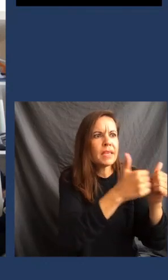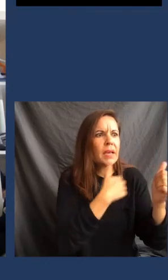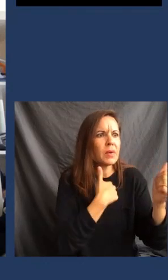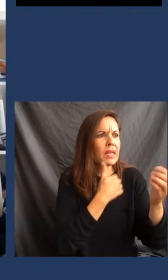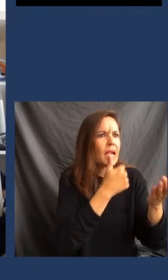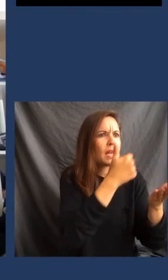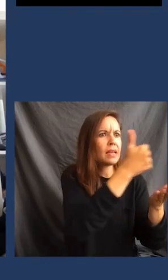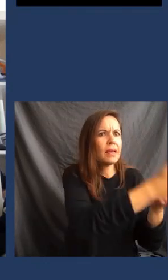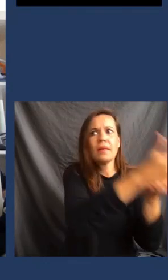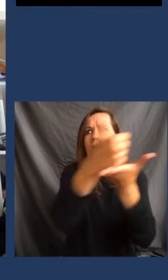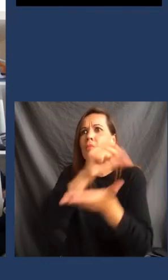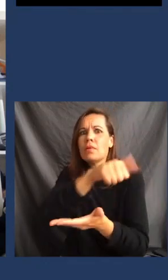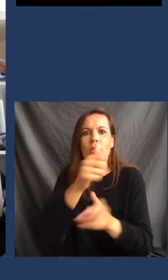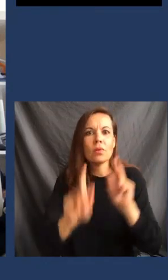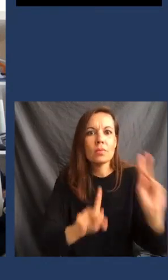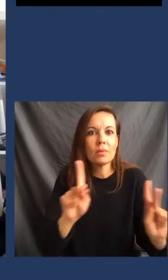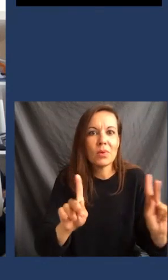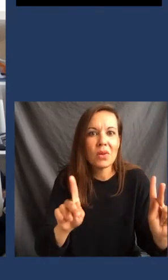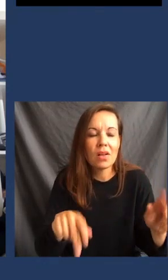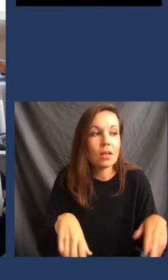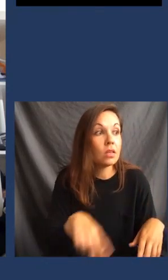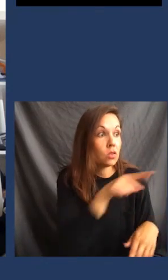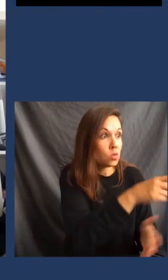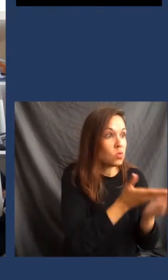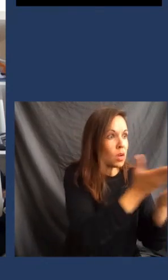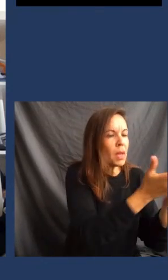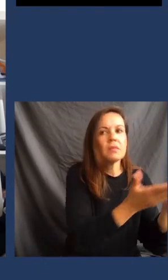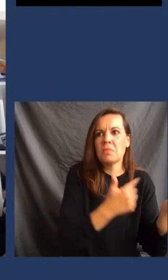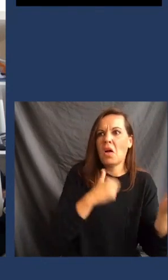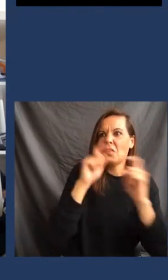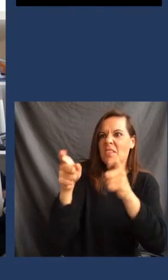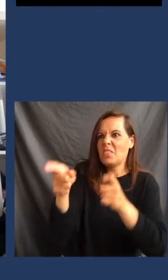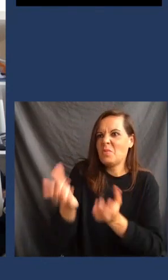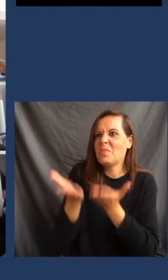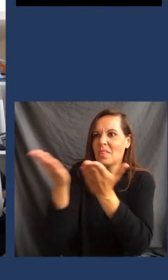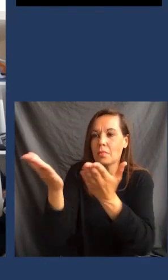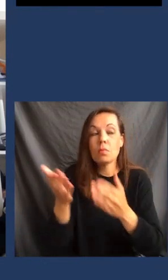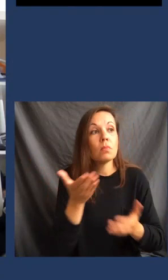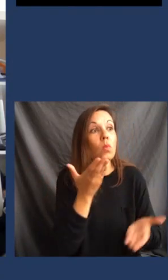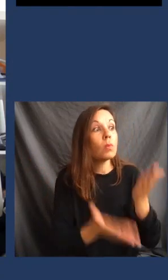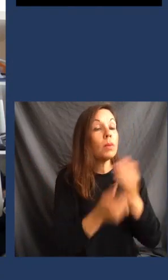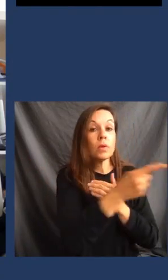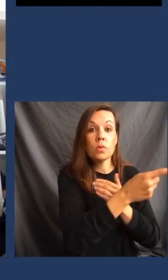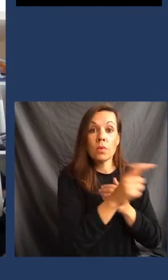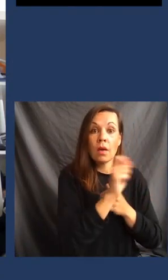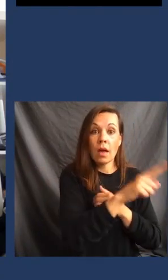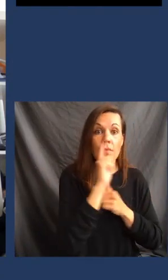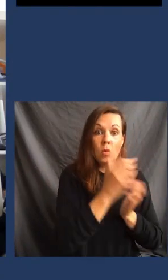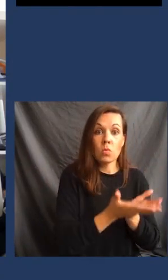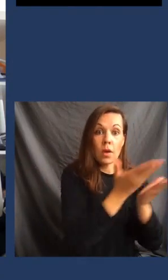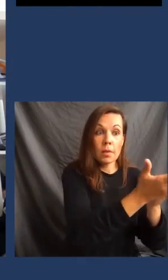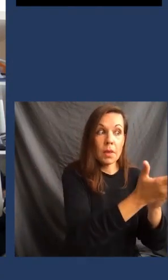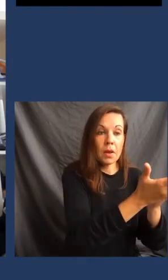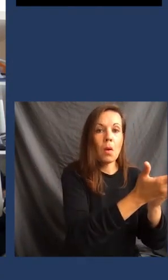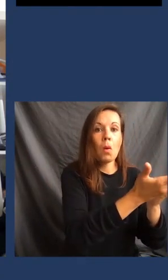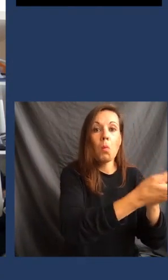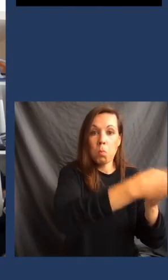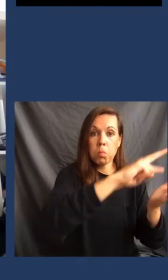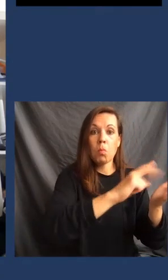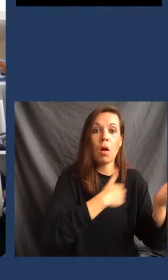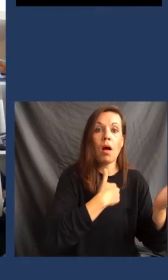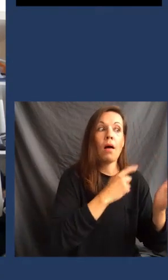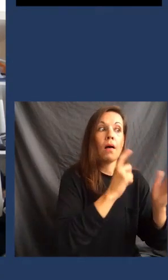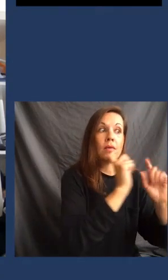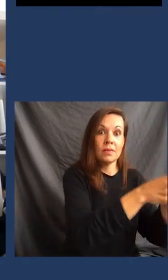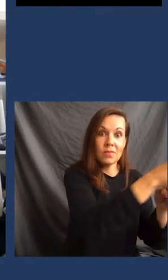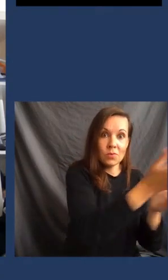it forward, or if you are asking, again, a recommendation from another individual, you may want to also give them a recommendation